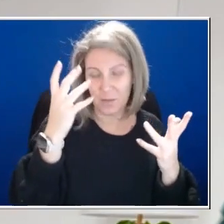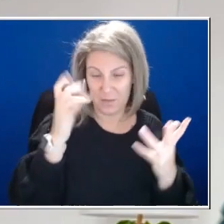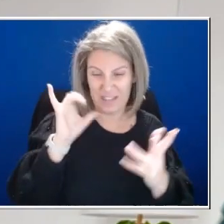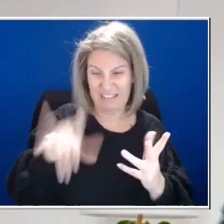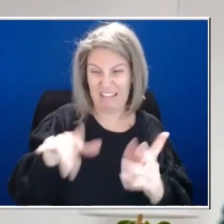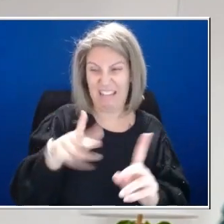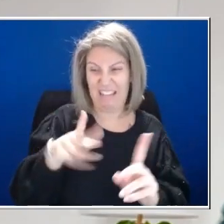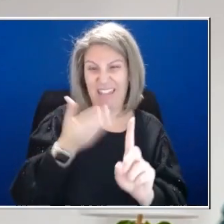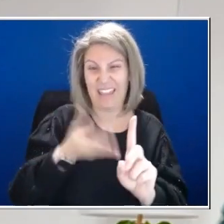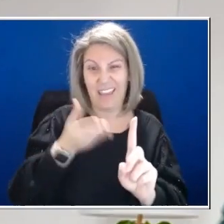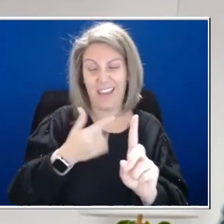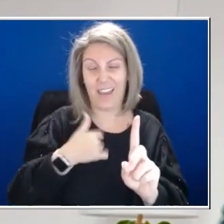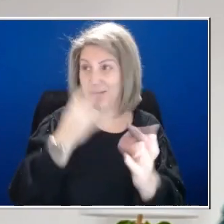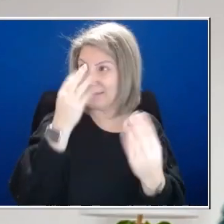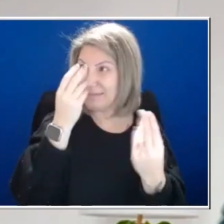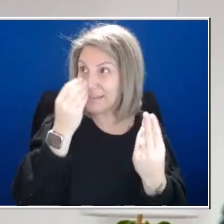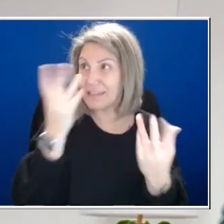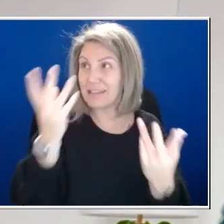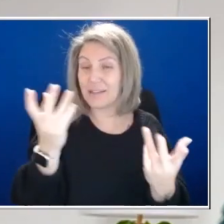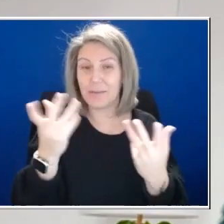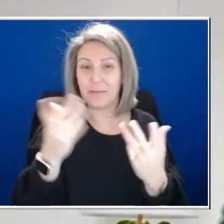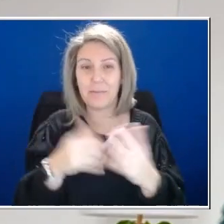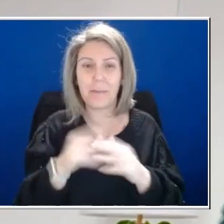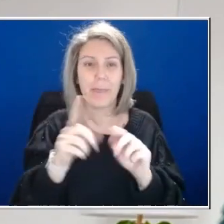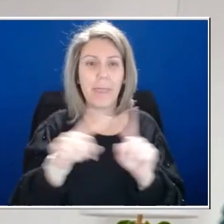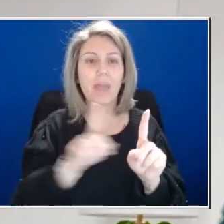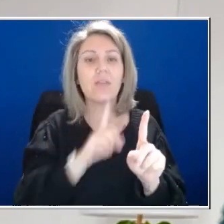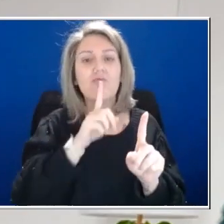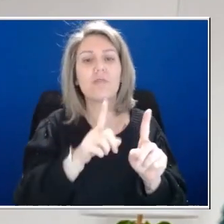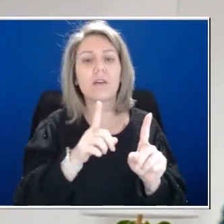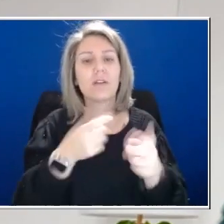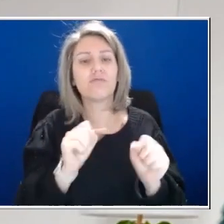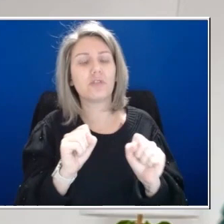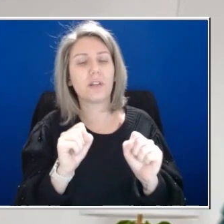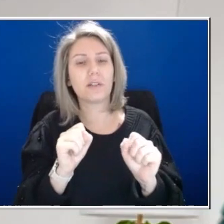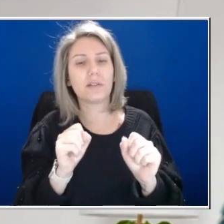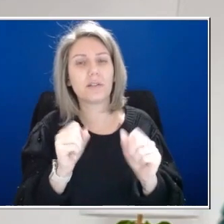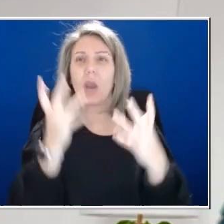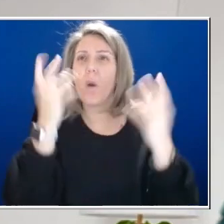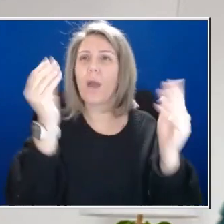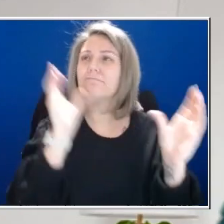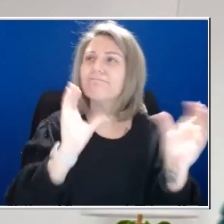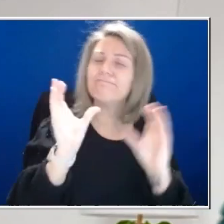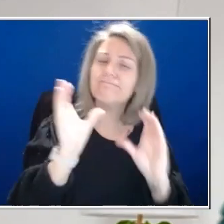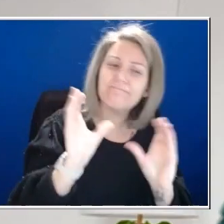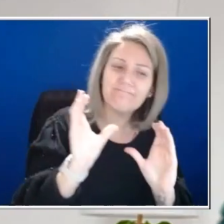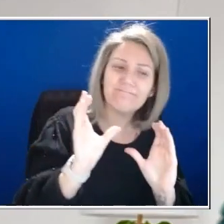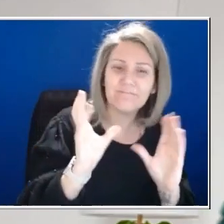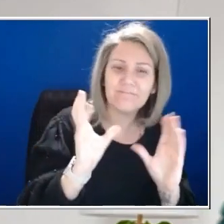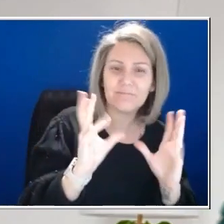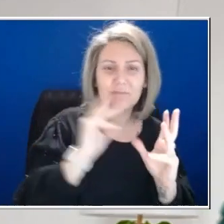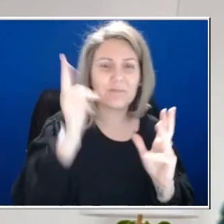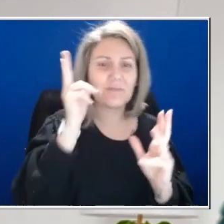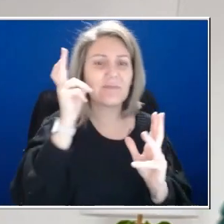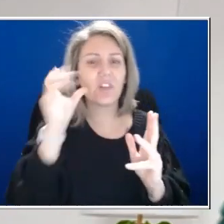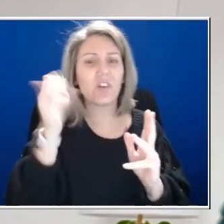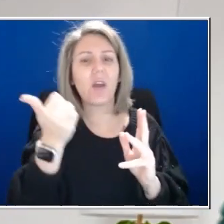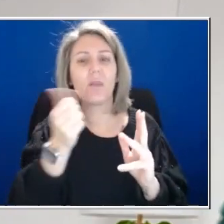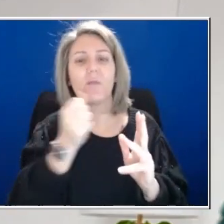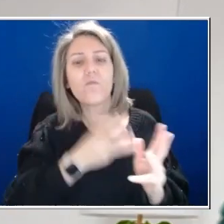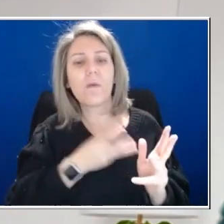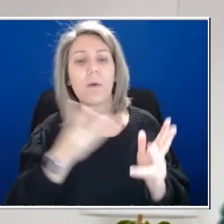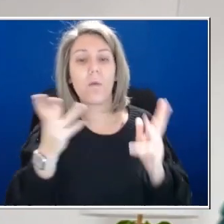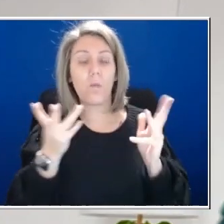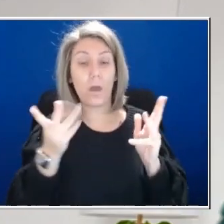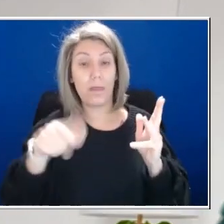what I was thinking it was, but really just kind of trying to go out there and see and hear from other women, what is it that